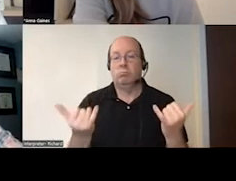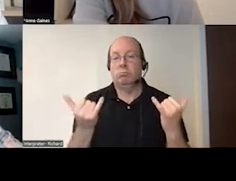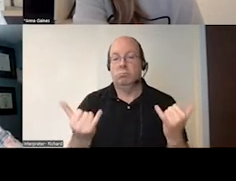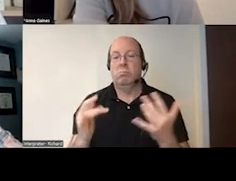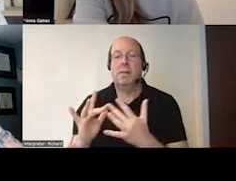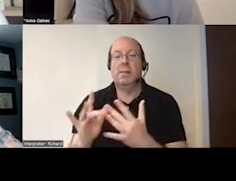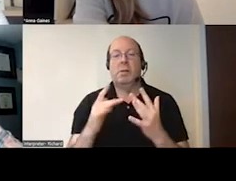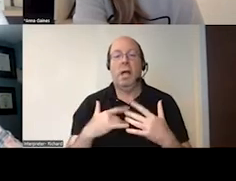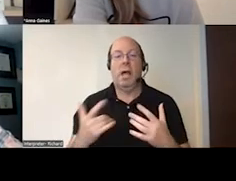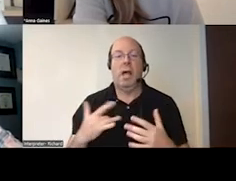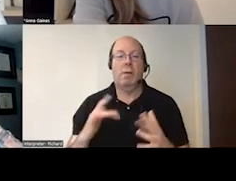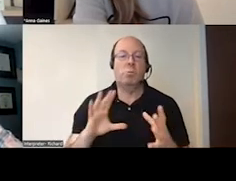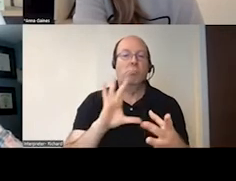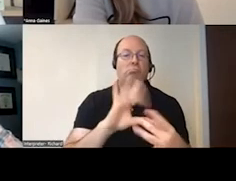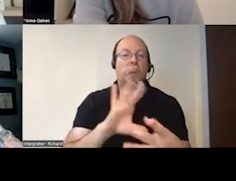tapped into.